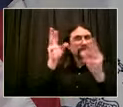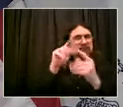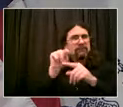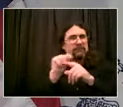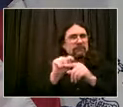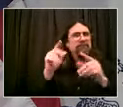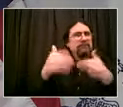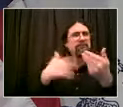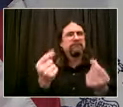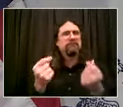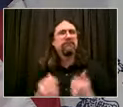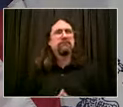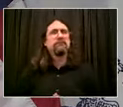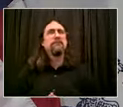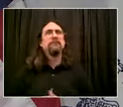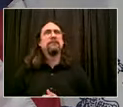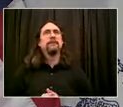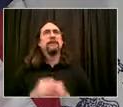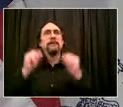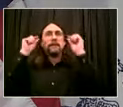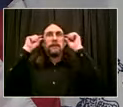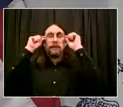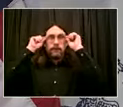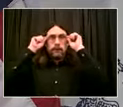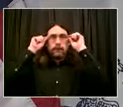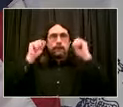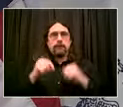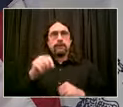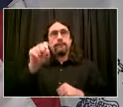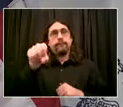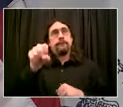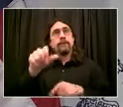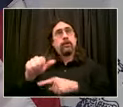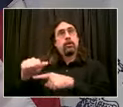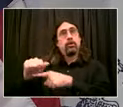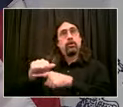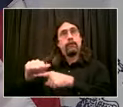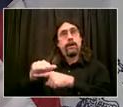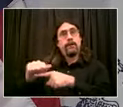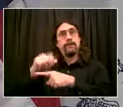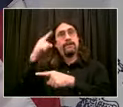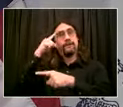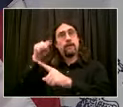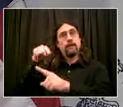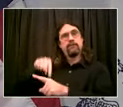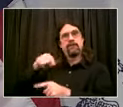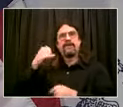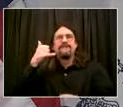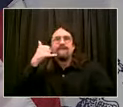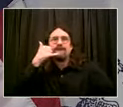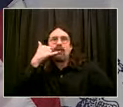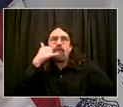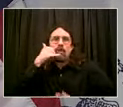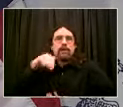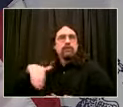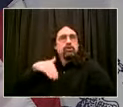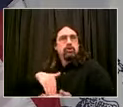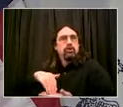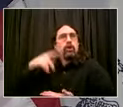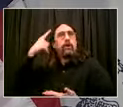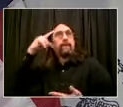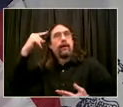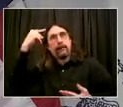than police officers is really important to the future of the city and to protecting people's lives and getting people the